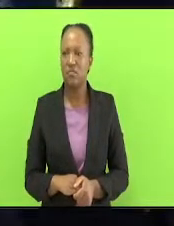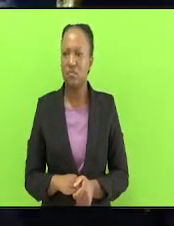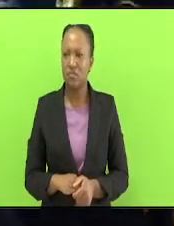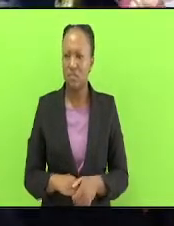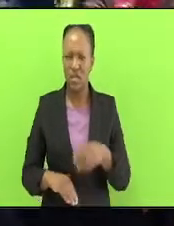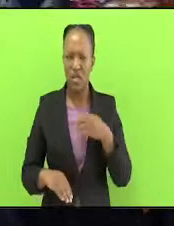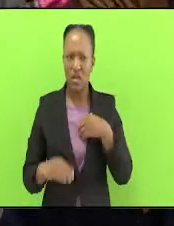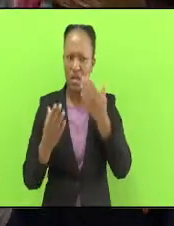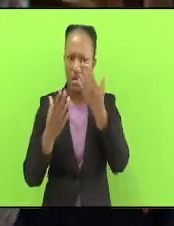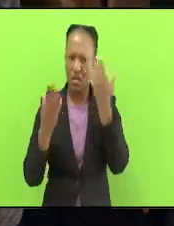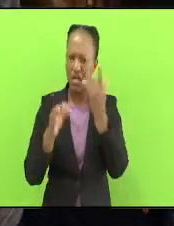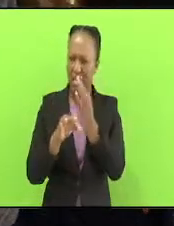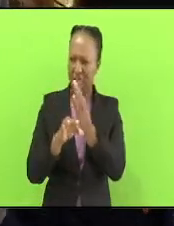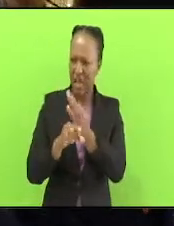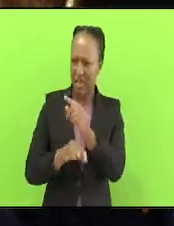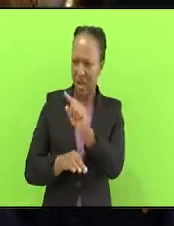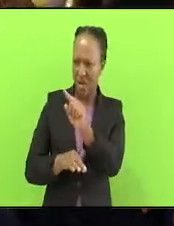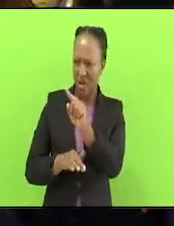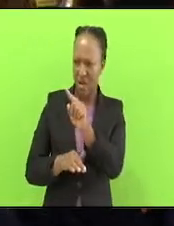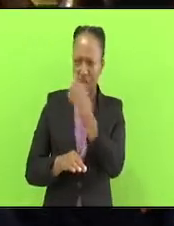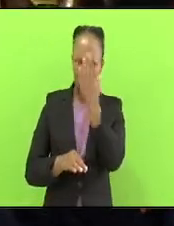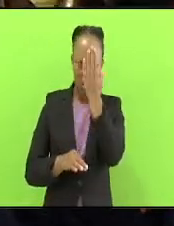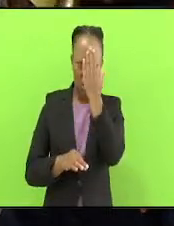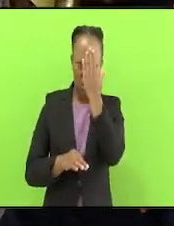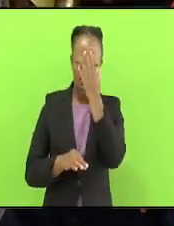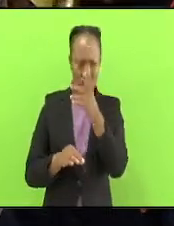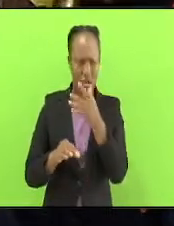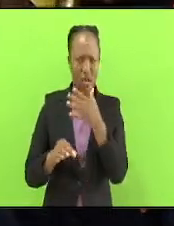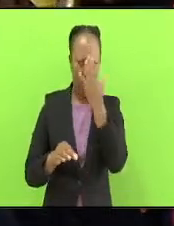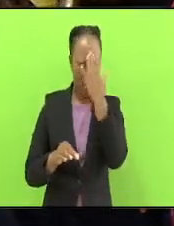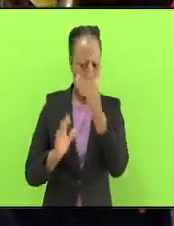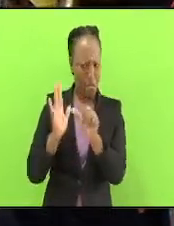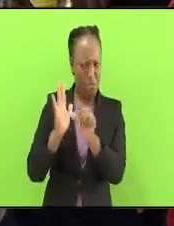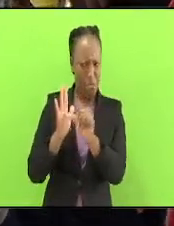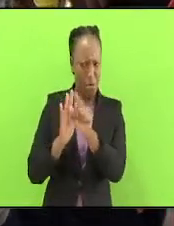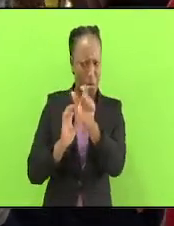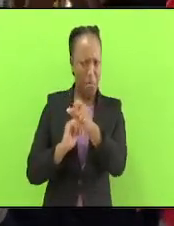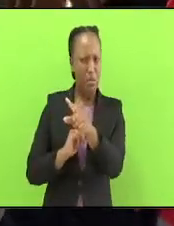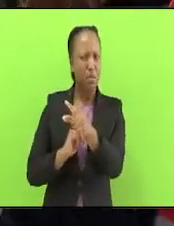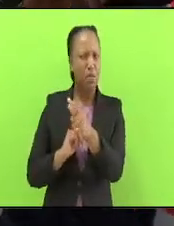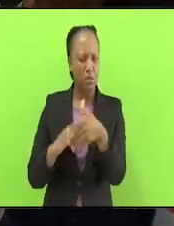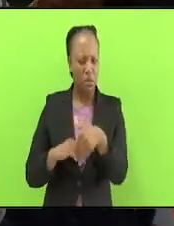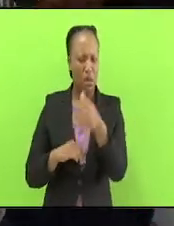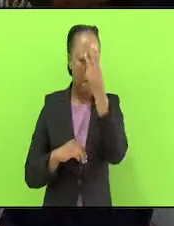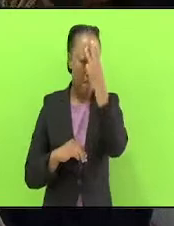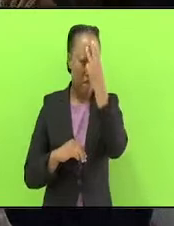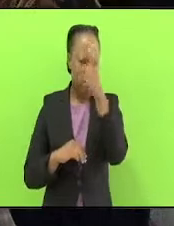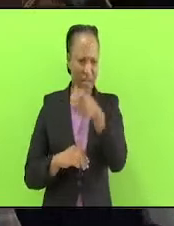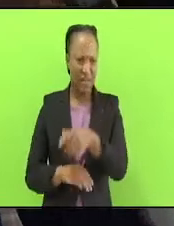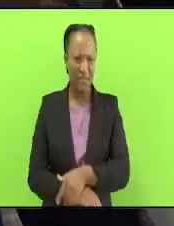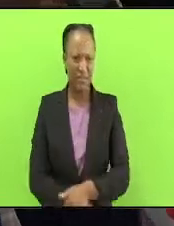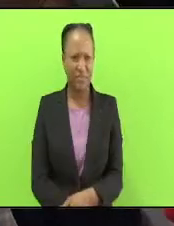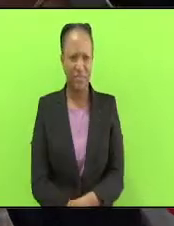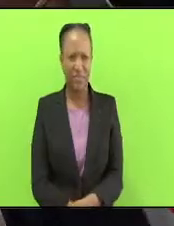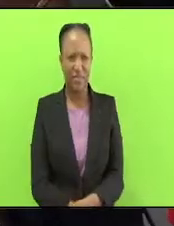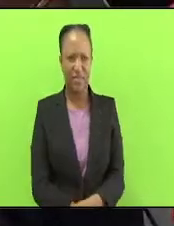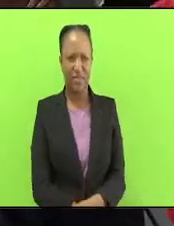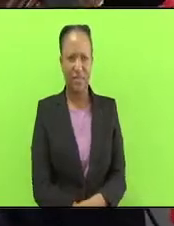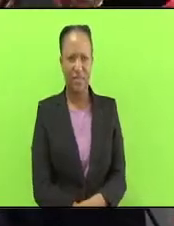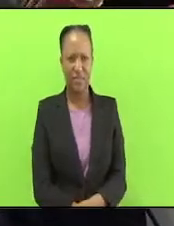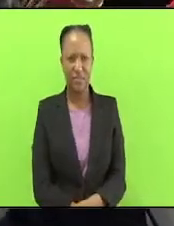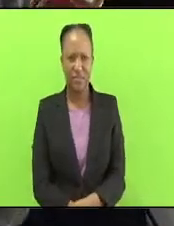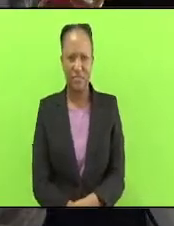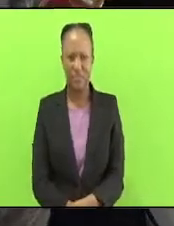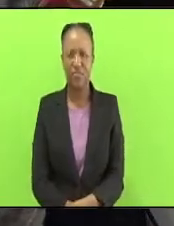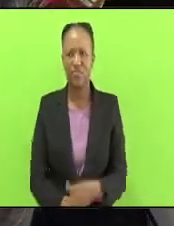o kae, but I know gore ke motho o botlhokwa thata mo Mahikeng. I don't know where I saw And ke a o